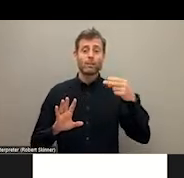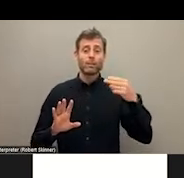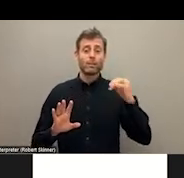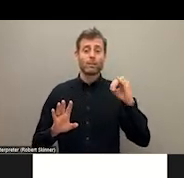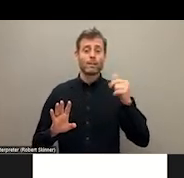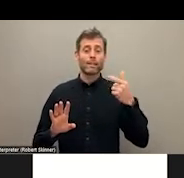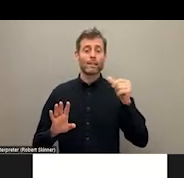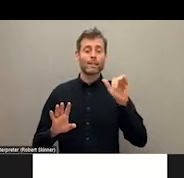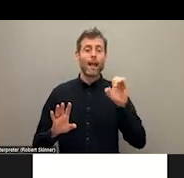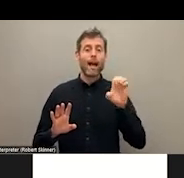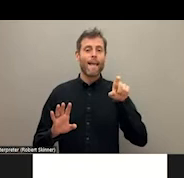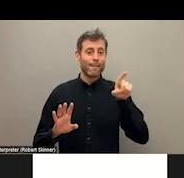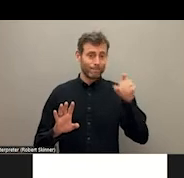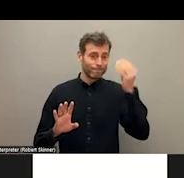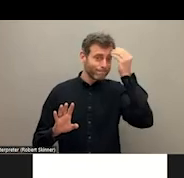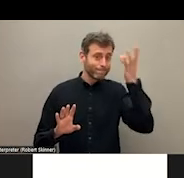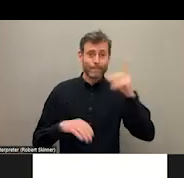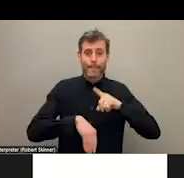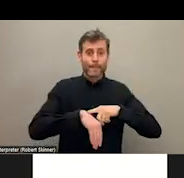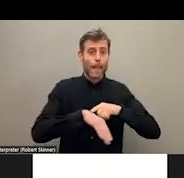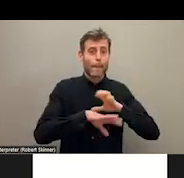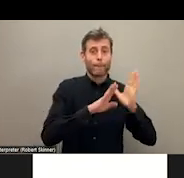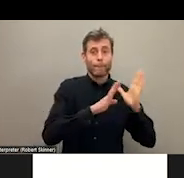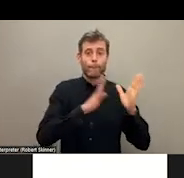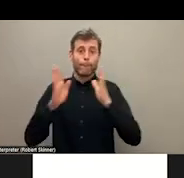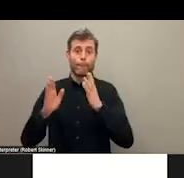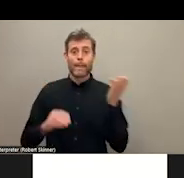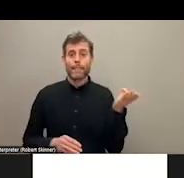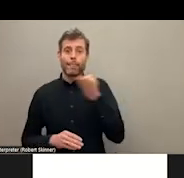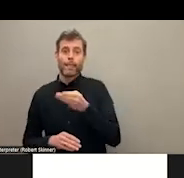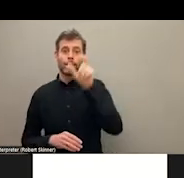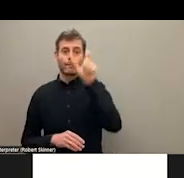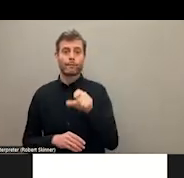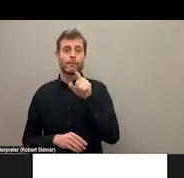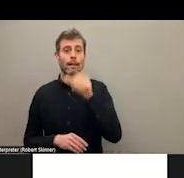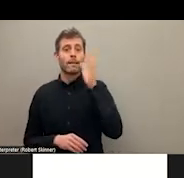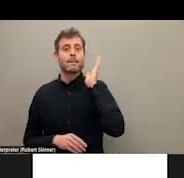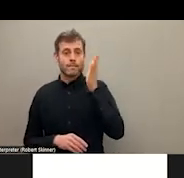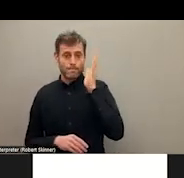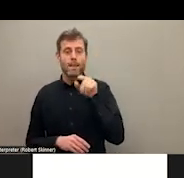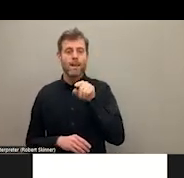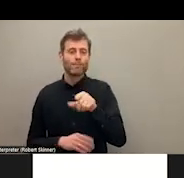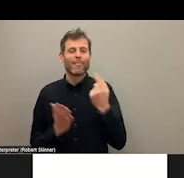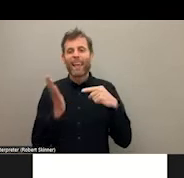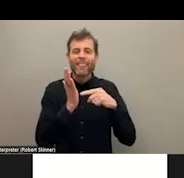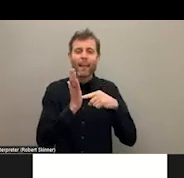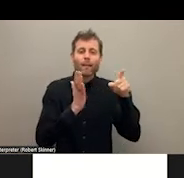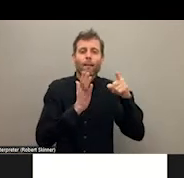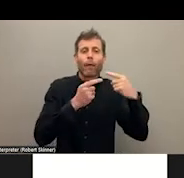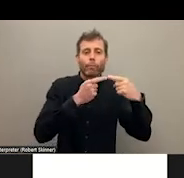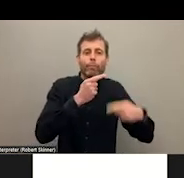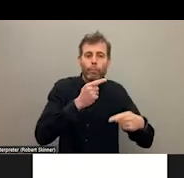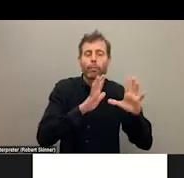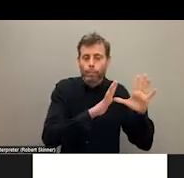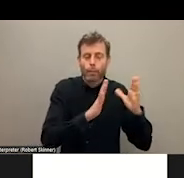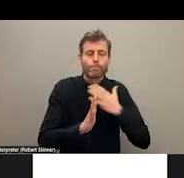okay. But we'll come back to you during the question and answer. Thank you so much. Sorry for that technical issue. Okay. So